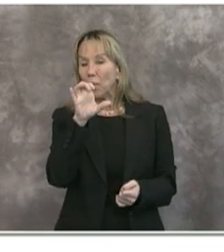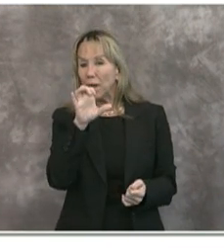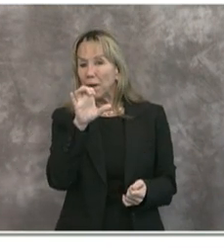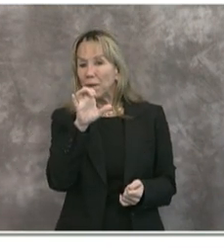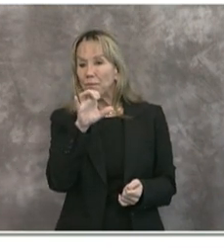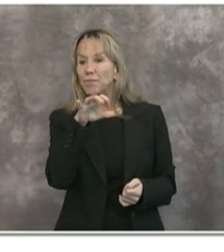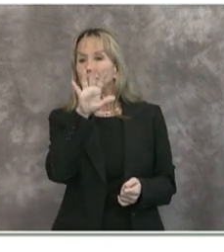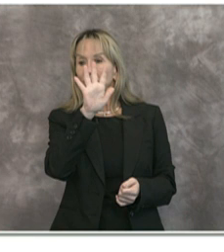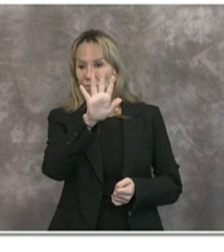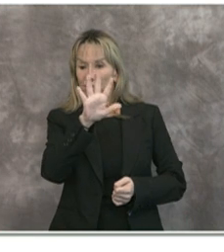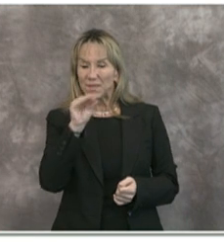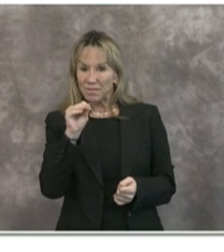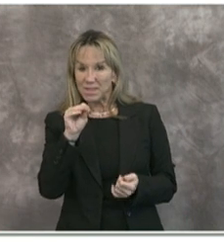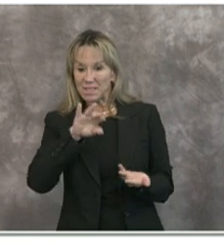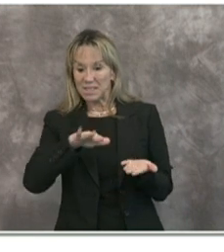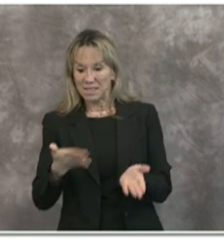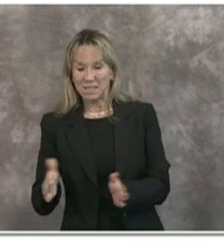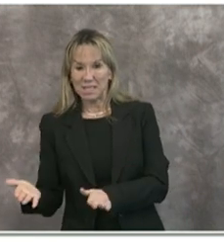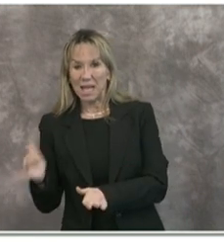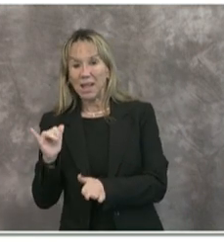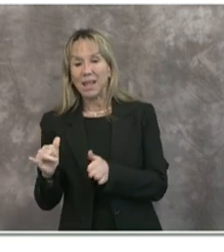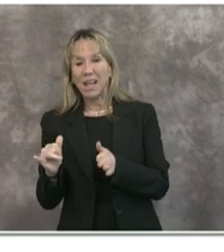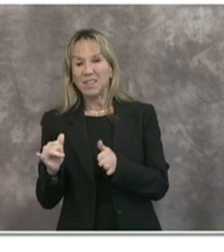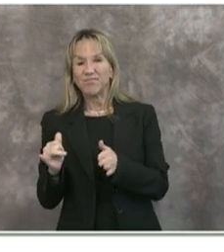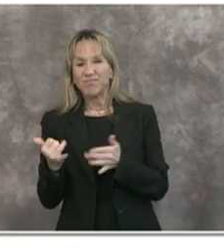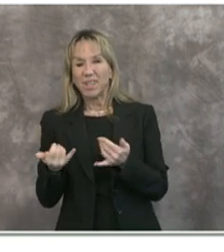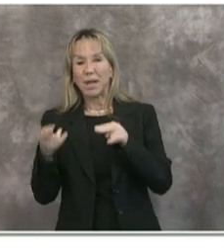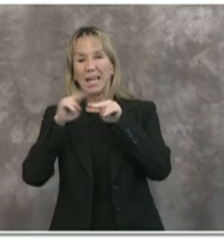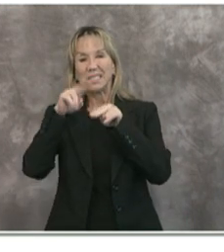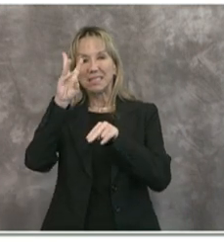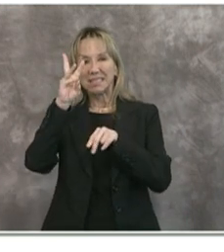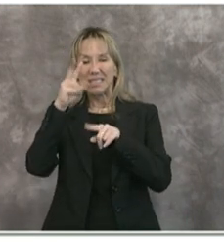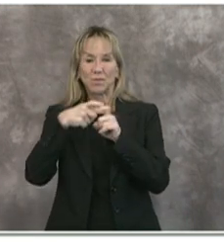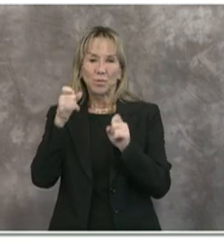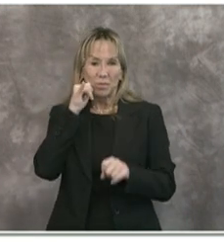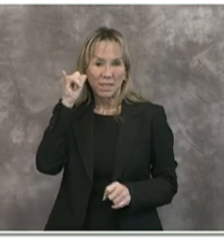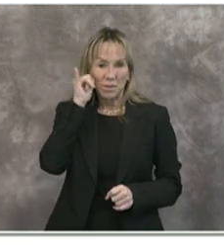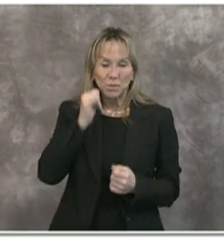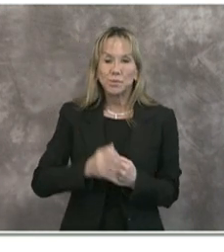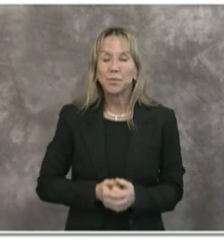150 deaths, which includes 6 new deaths